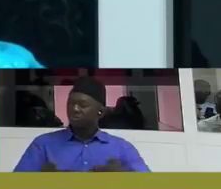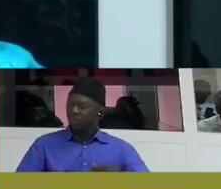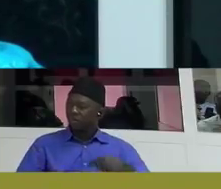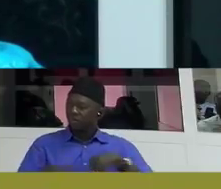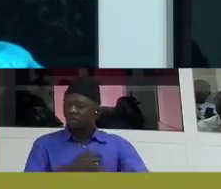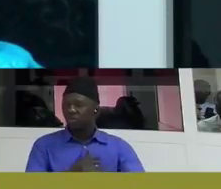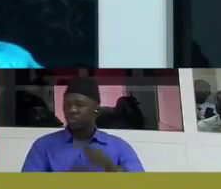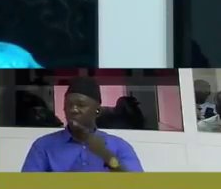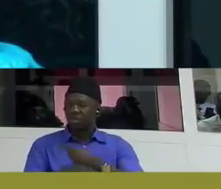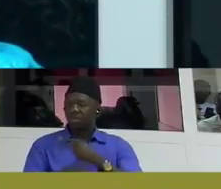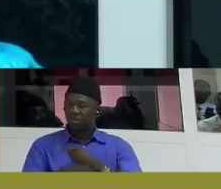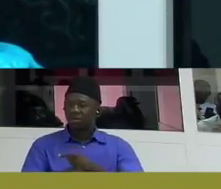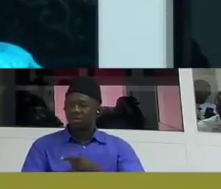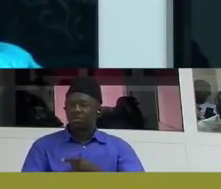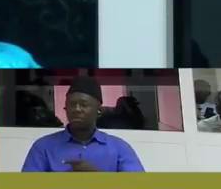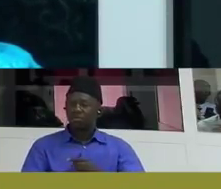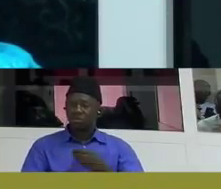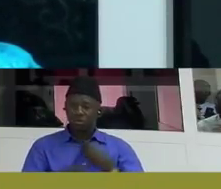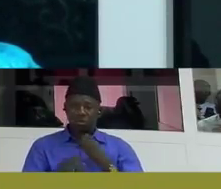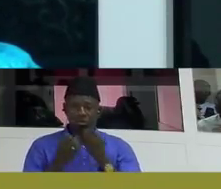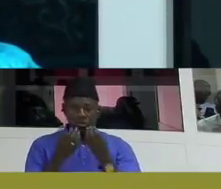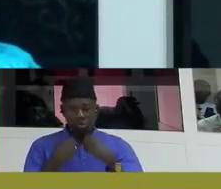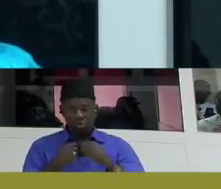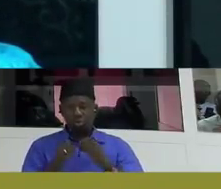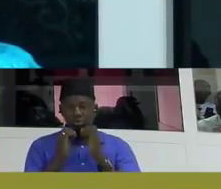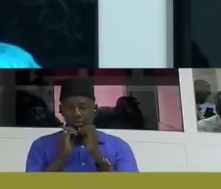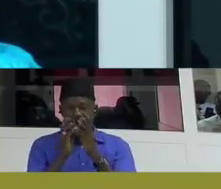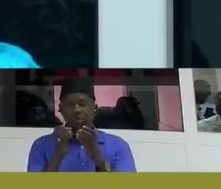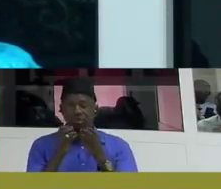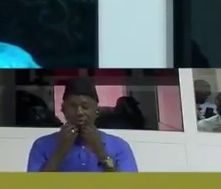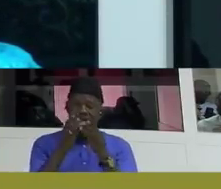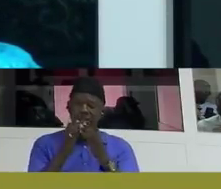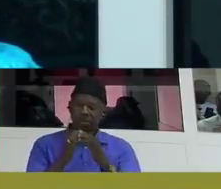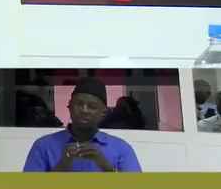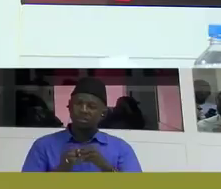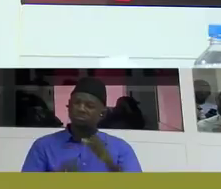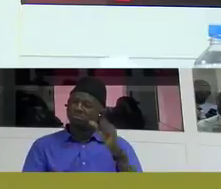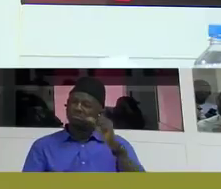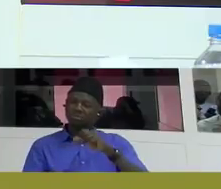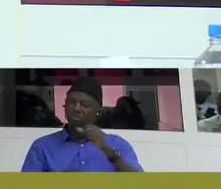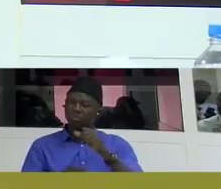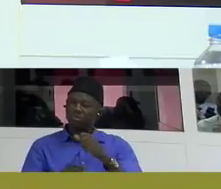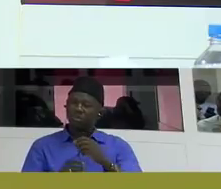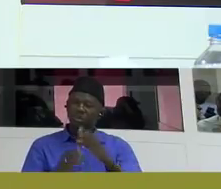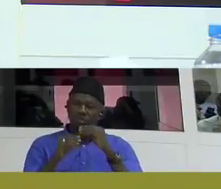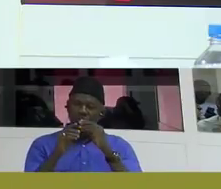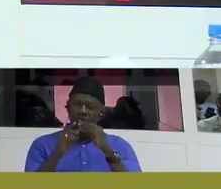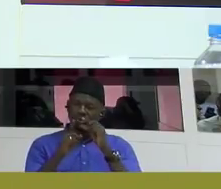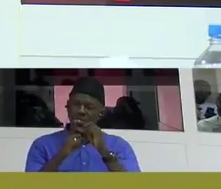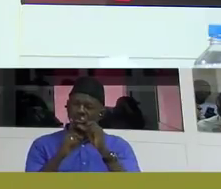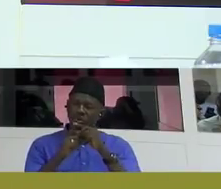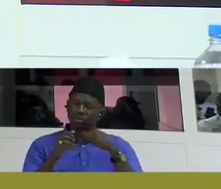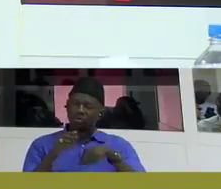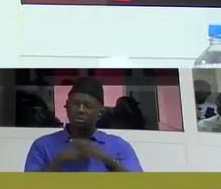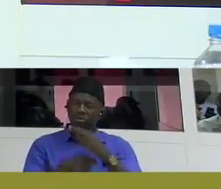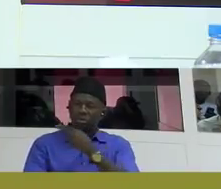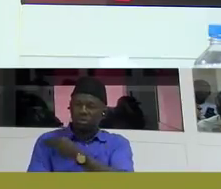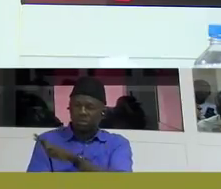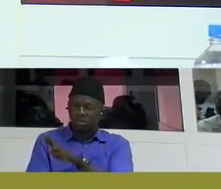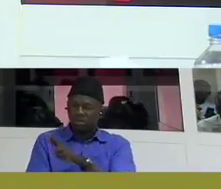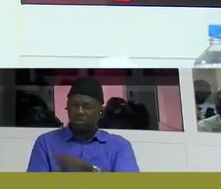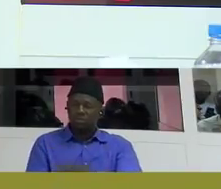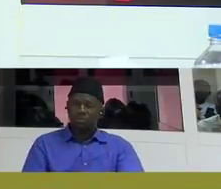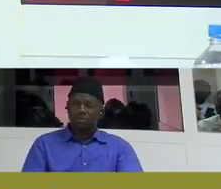preach his toxic version of religion. Is that your testimony? That's right. If such a